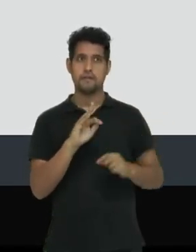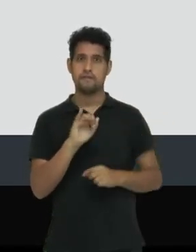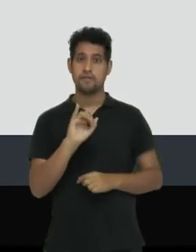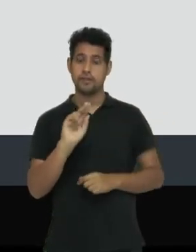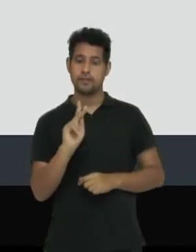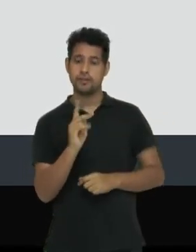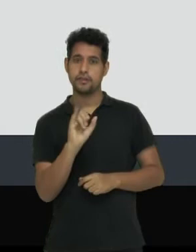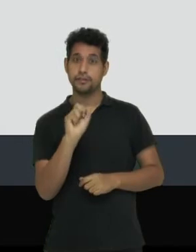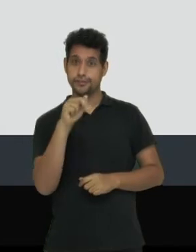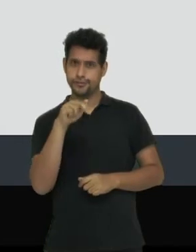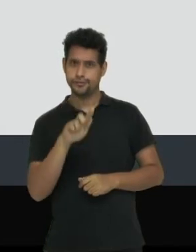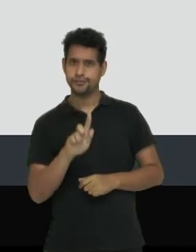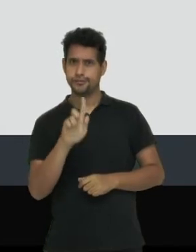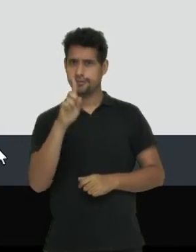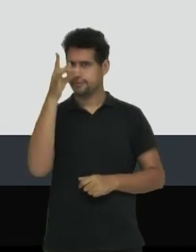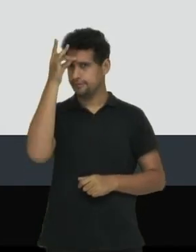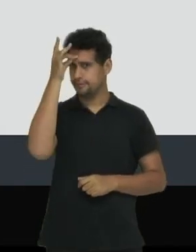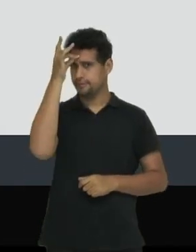Fishing.